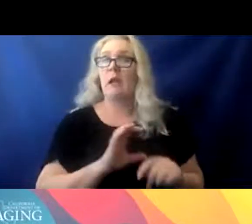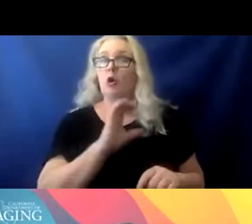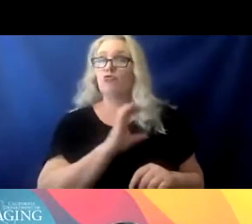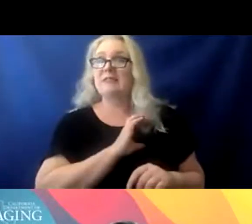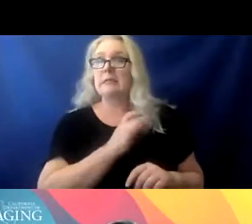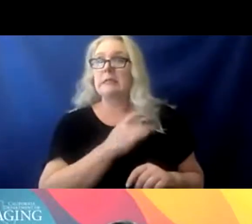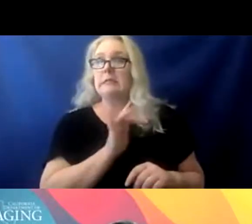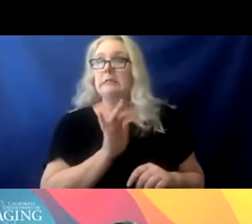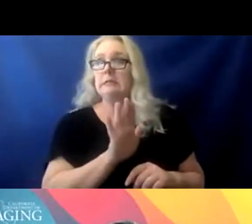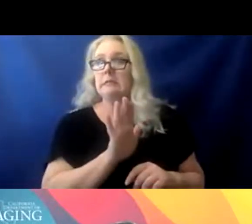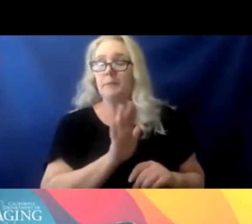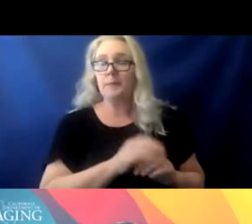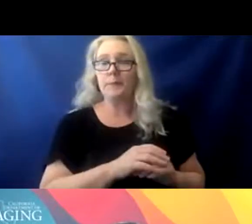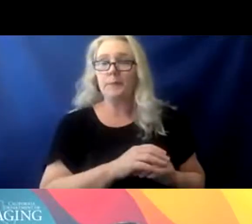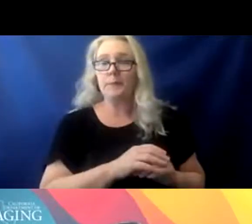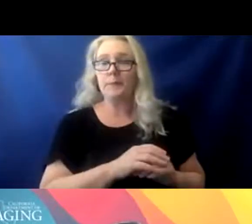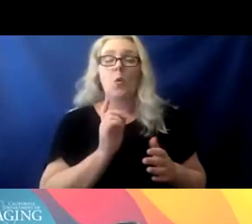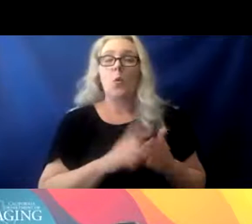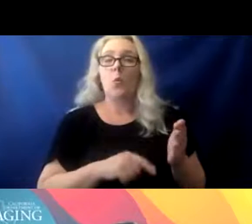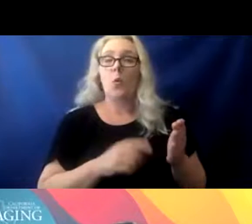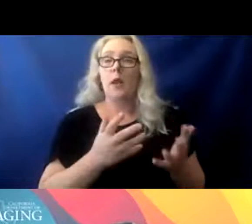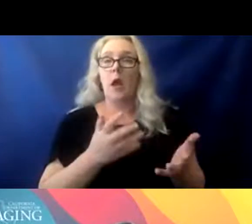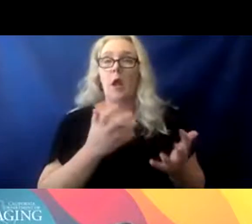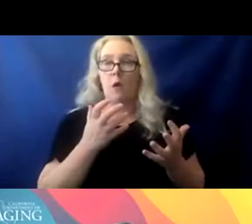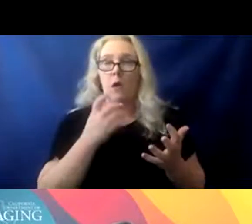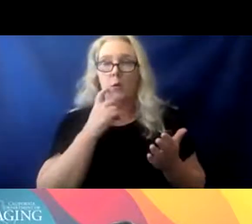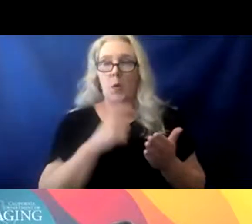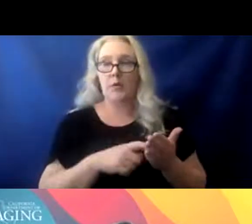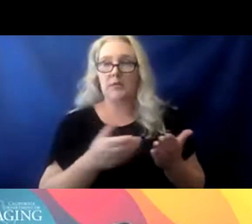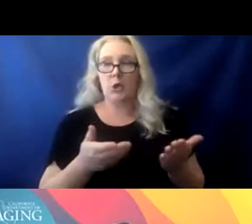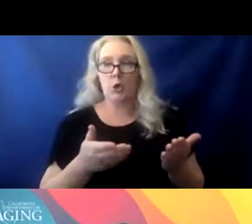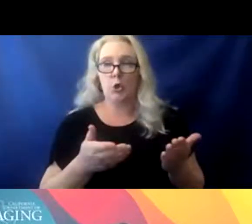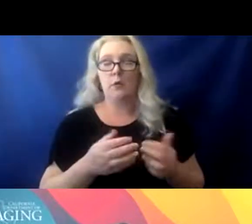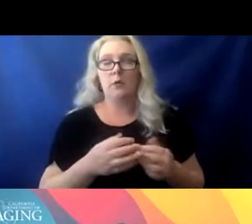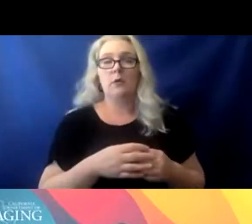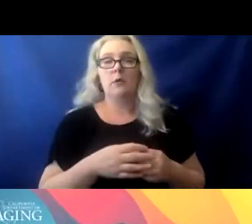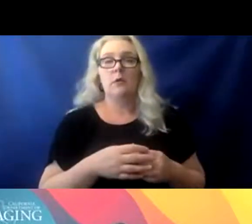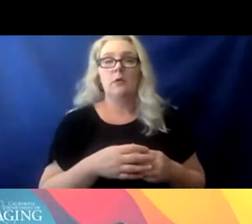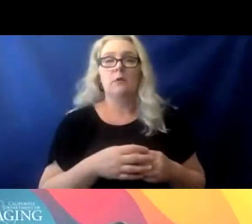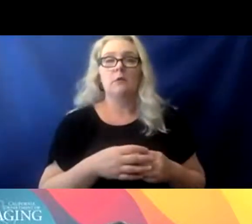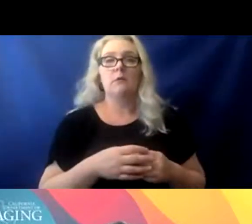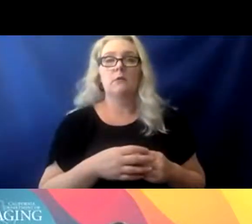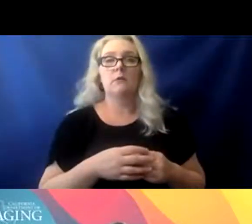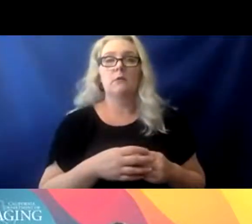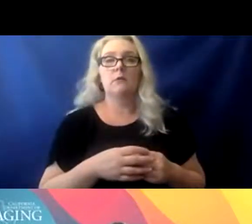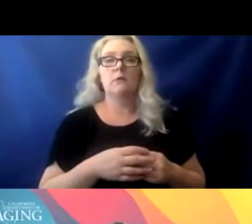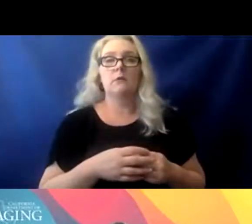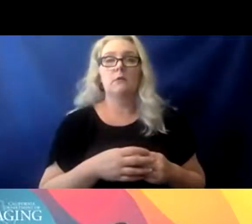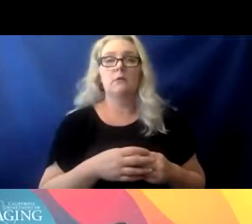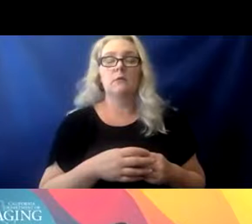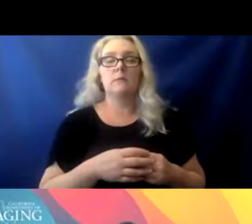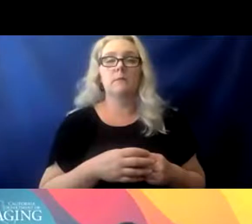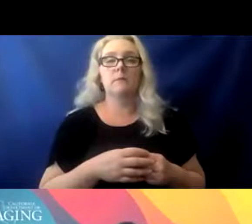one thing that I want to note here is that we are in the process of working with colleagues at